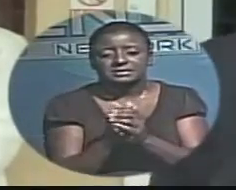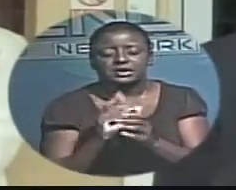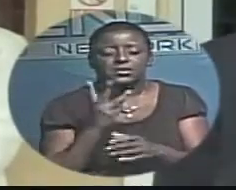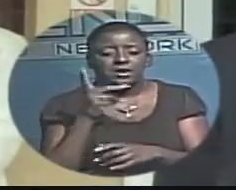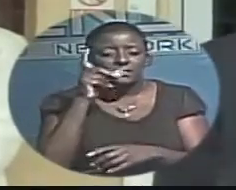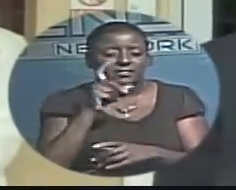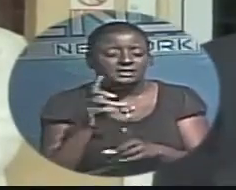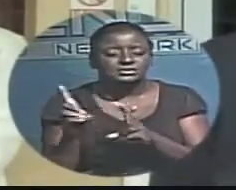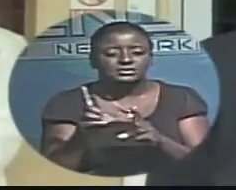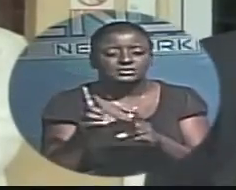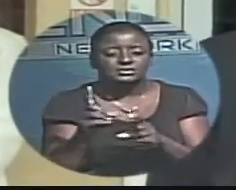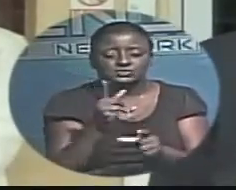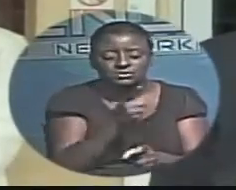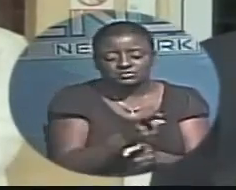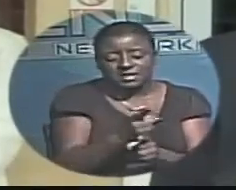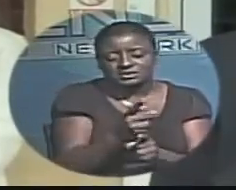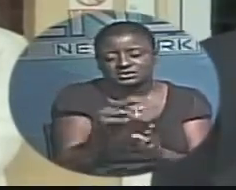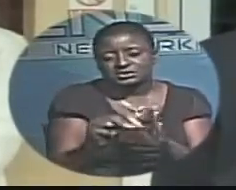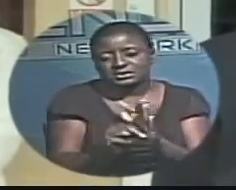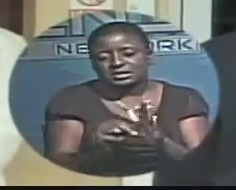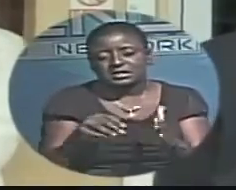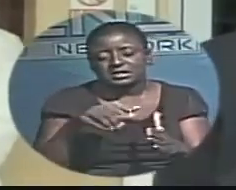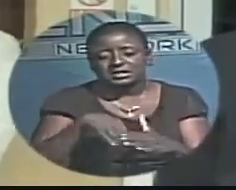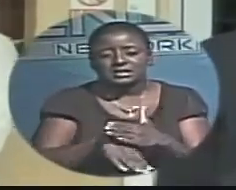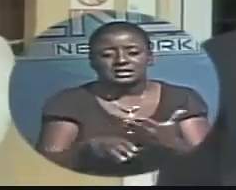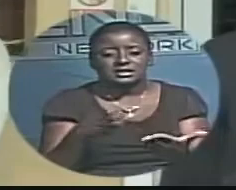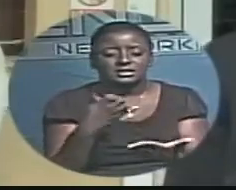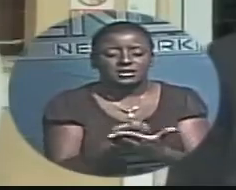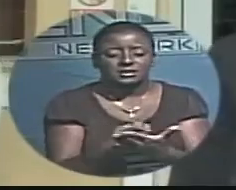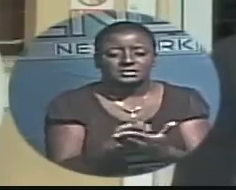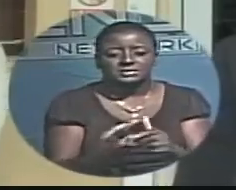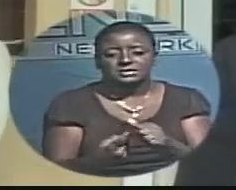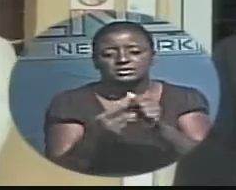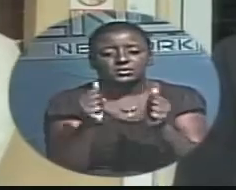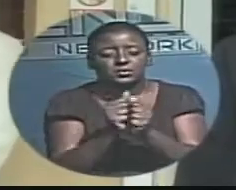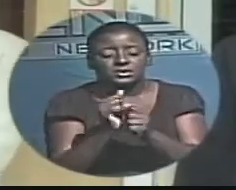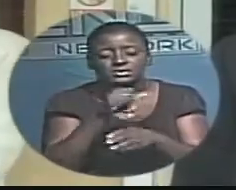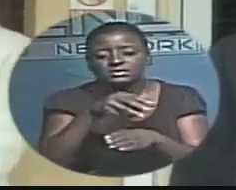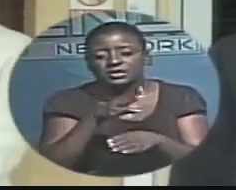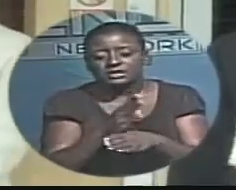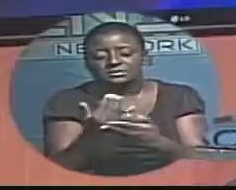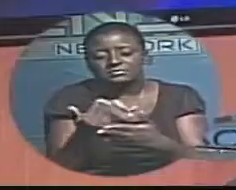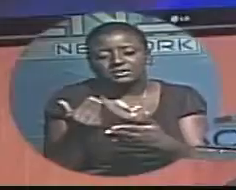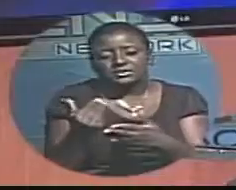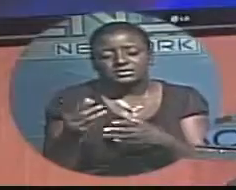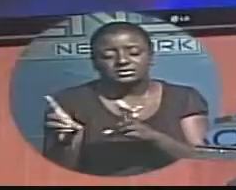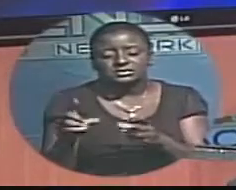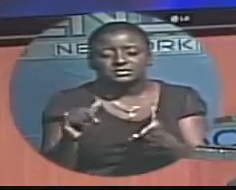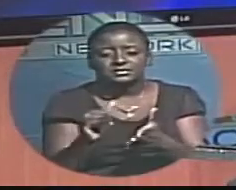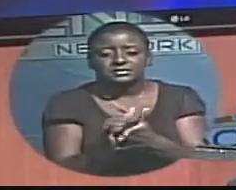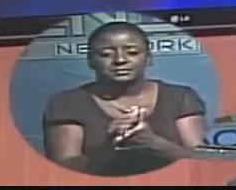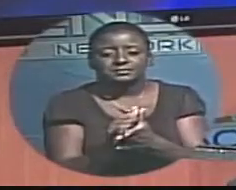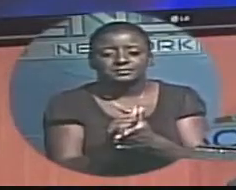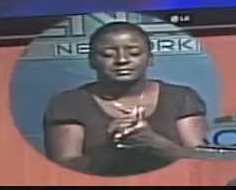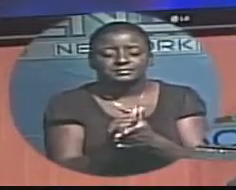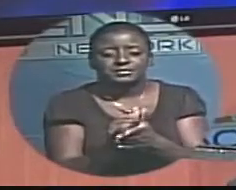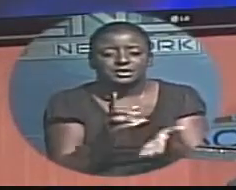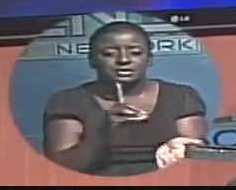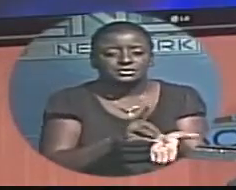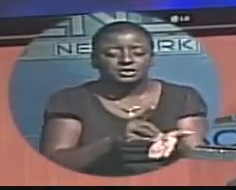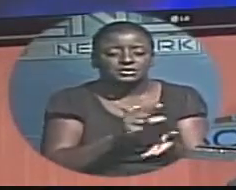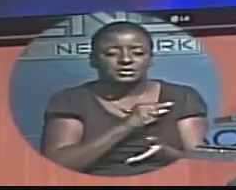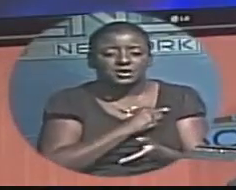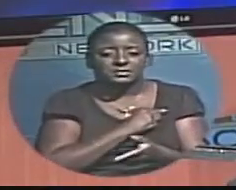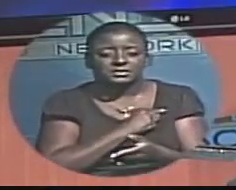some corrections in the economy first, and particularly with jobs, before we jump into that. Dr. Gomez's